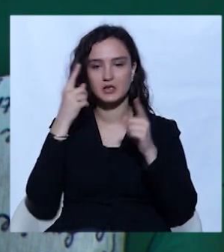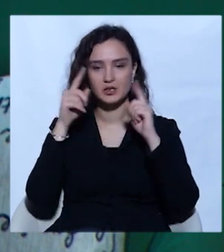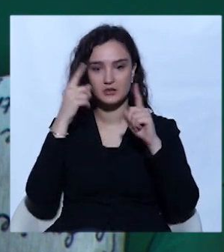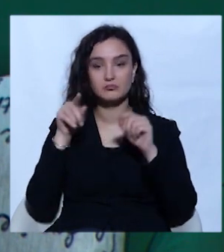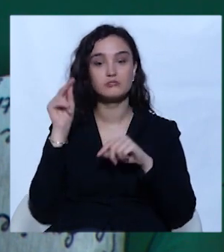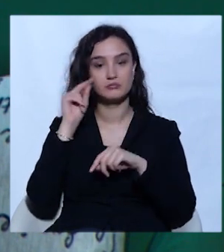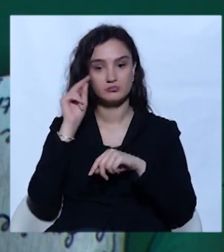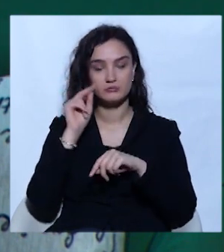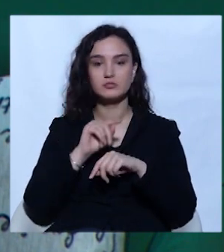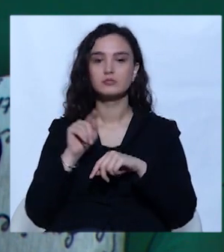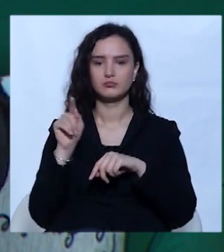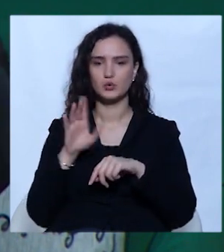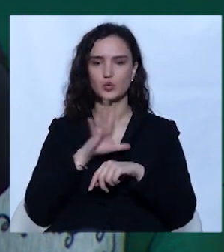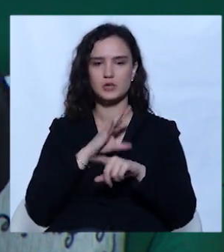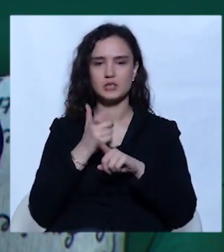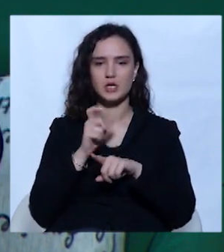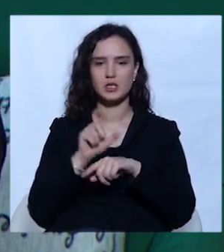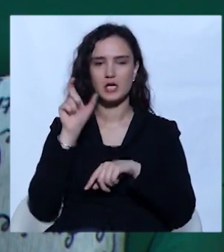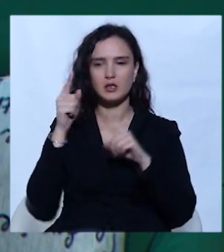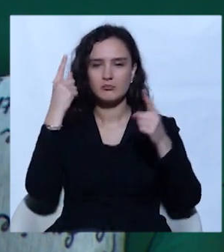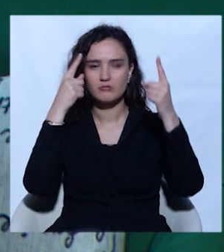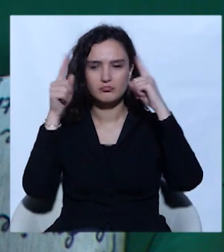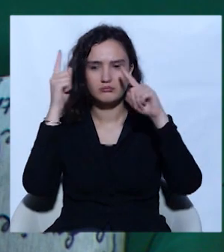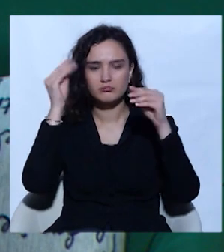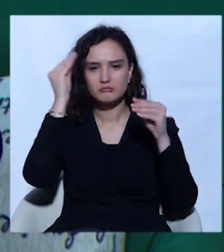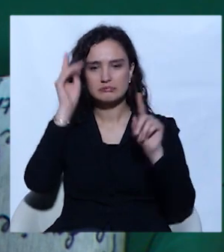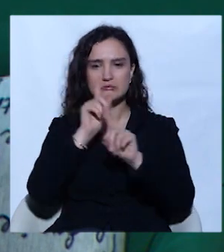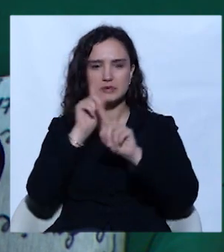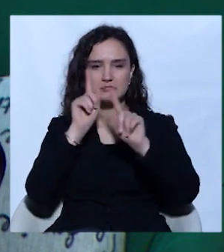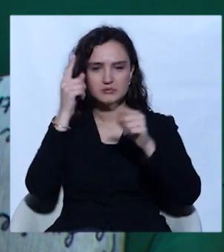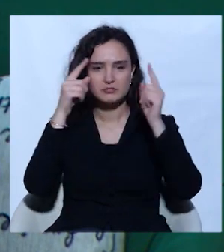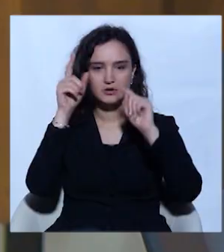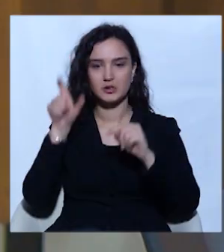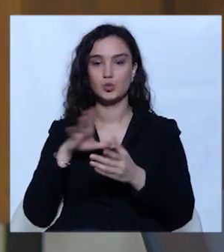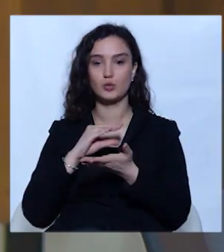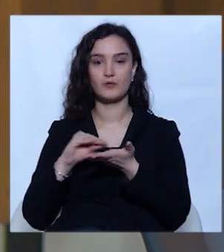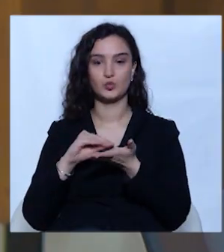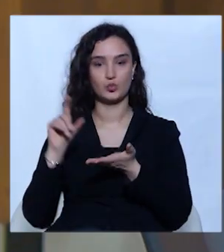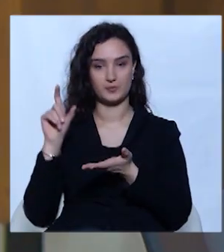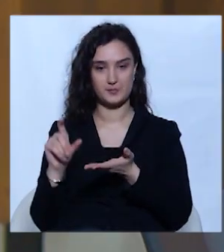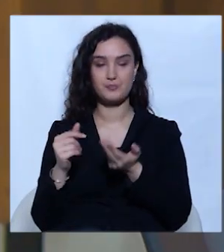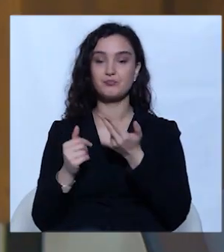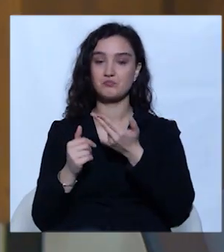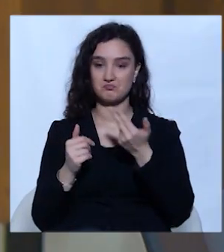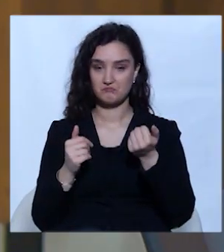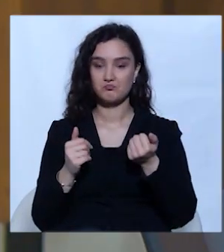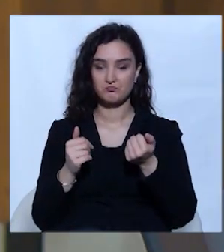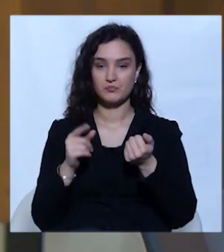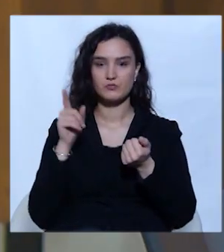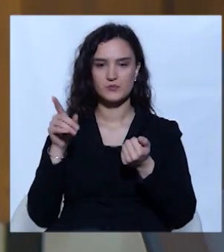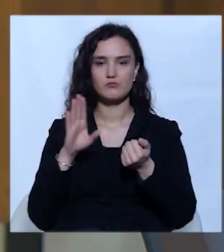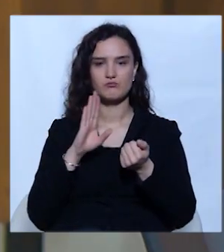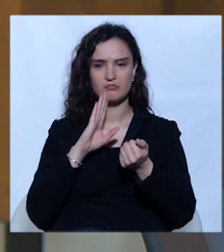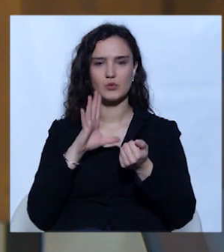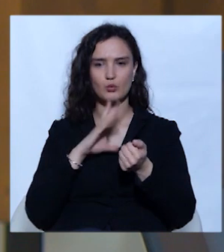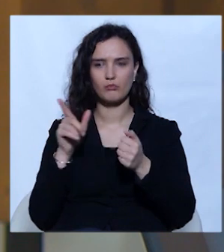outset, she's always been a very creative author. Yes, she had a hand in visual arts